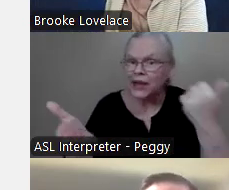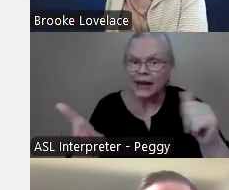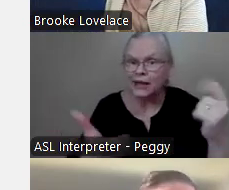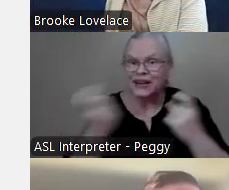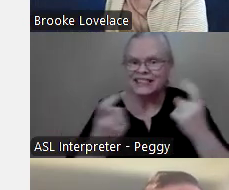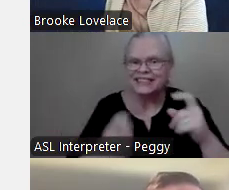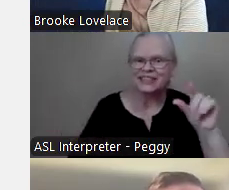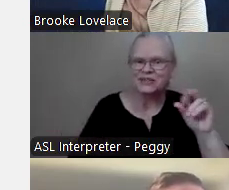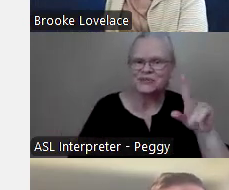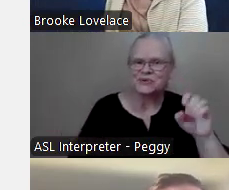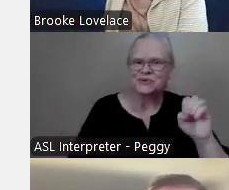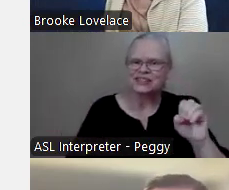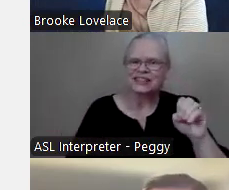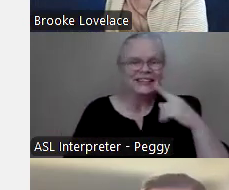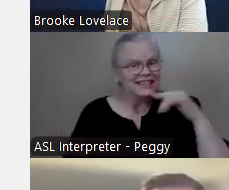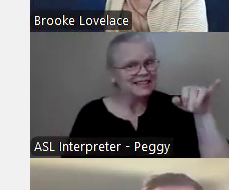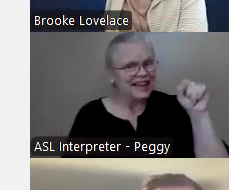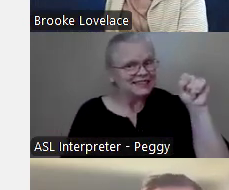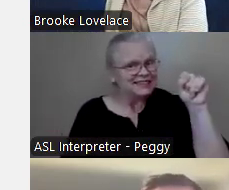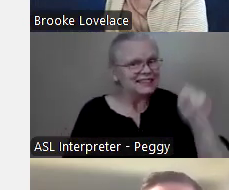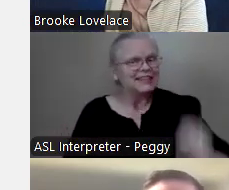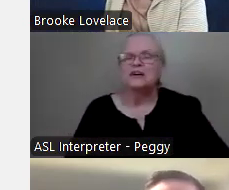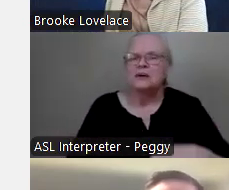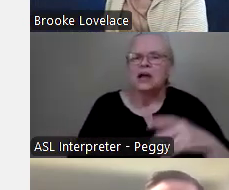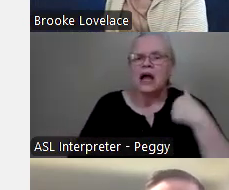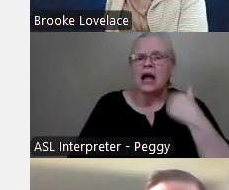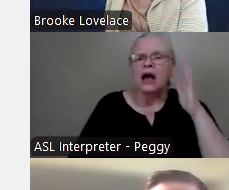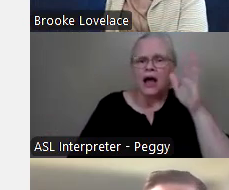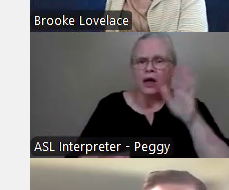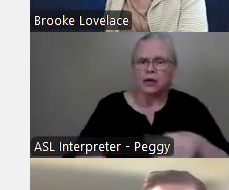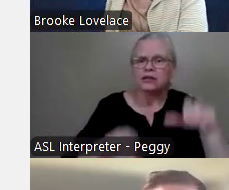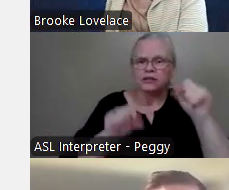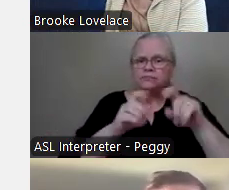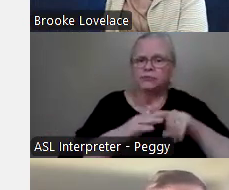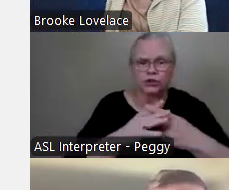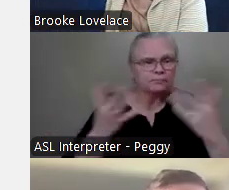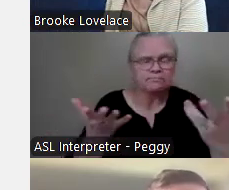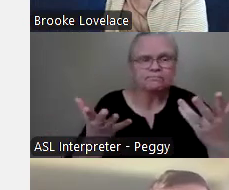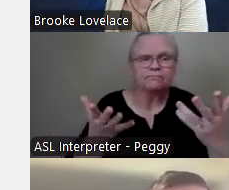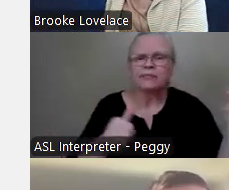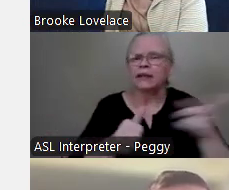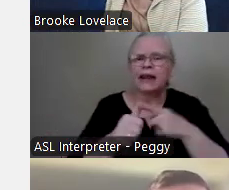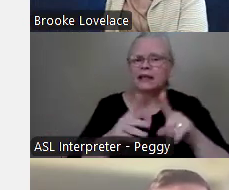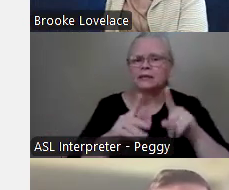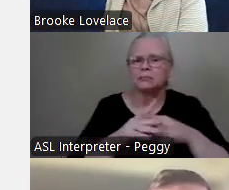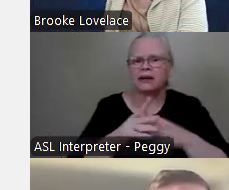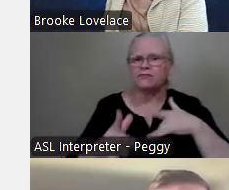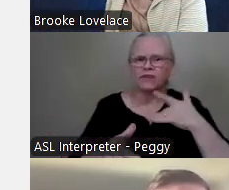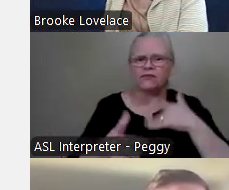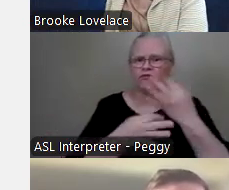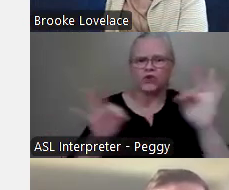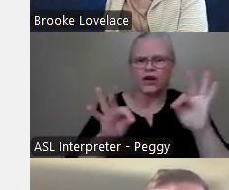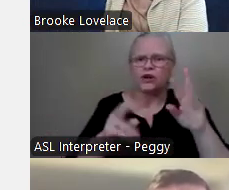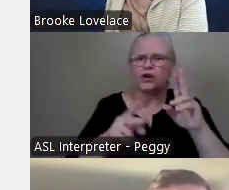Yes. So I will kick us off, but like we said at the beginning, feel free to use the